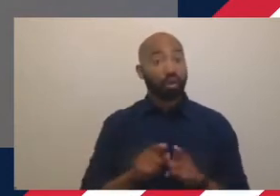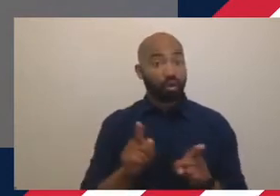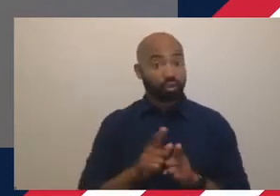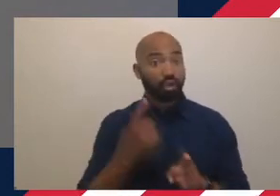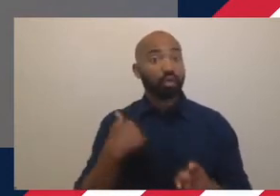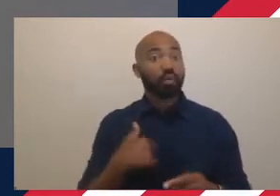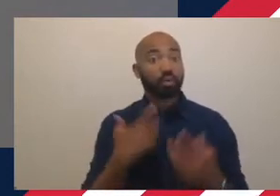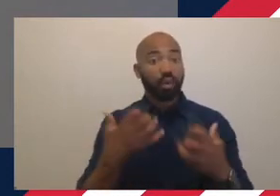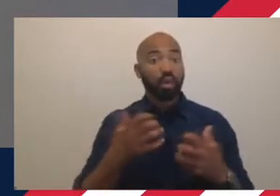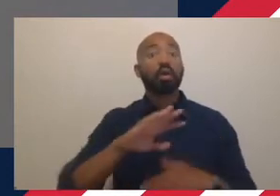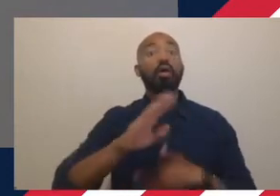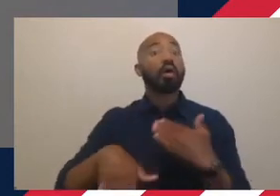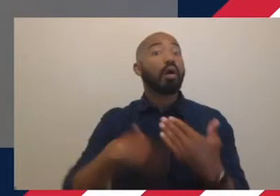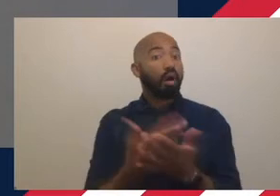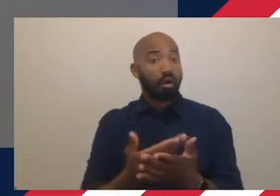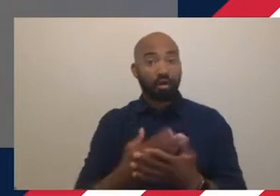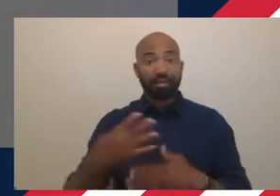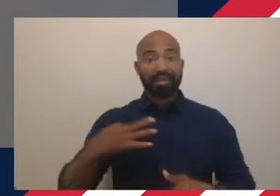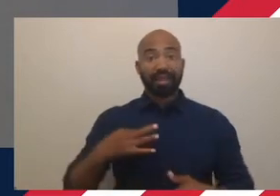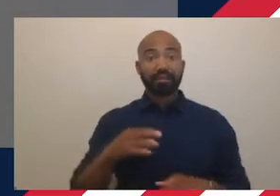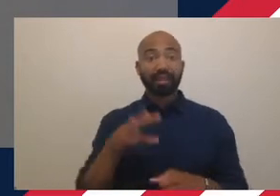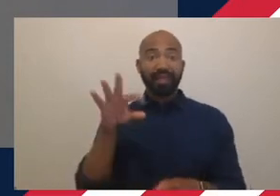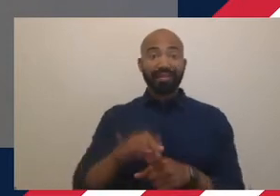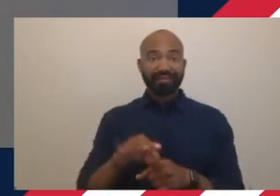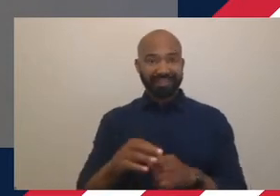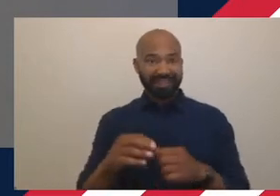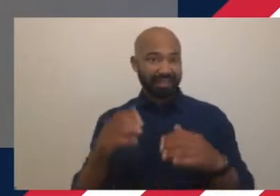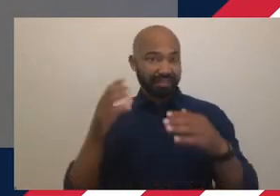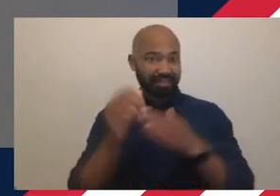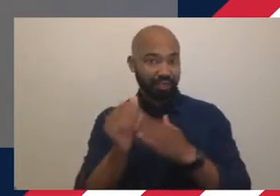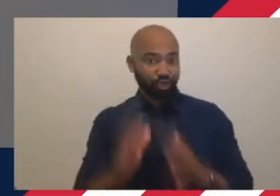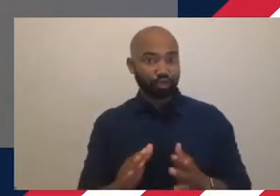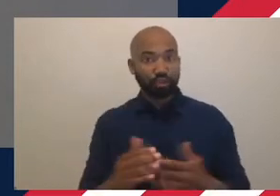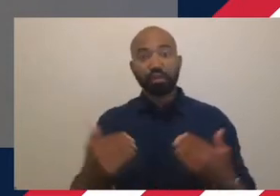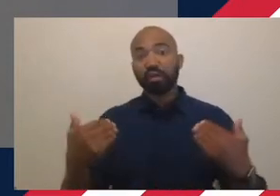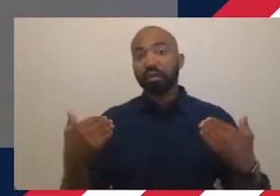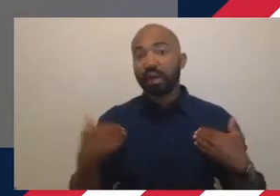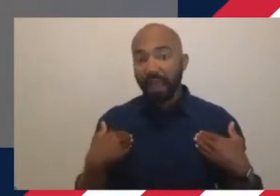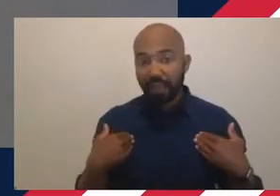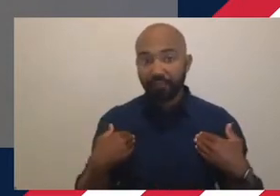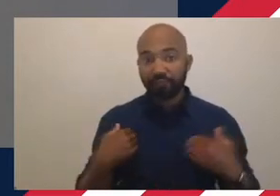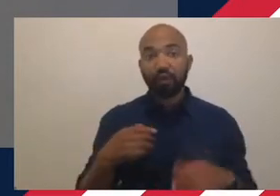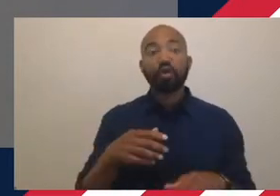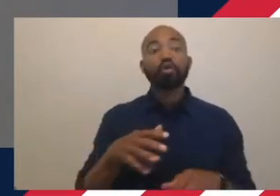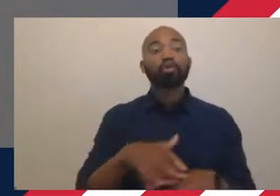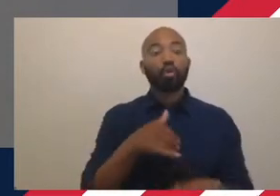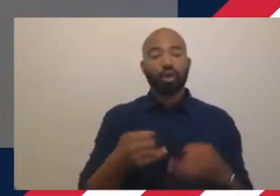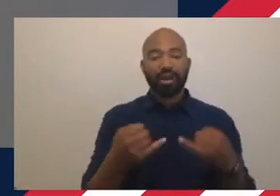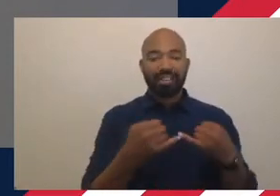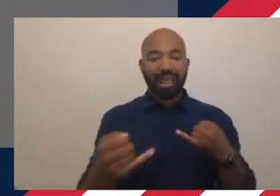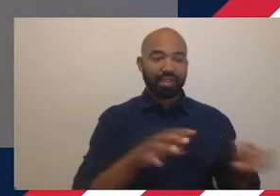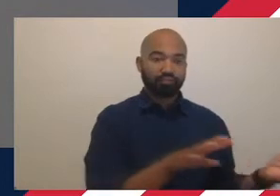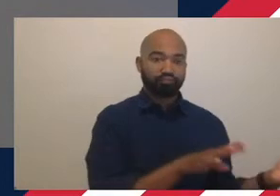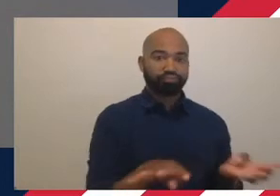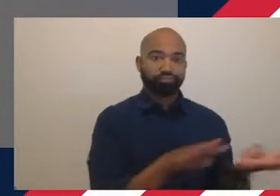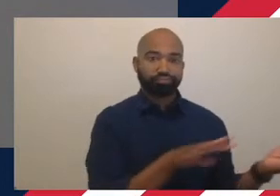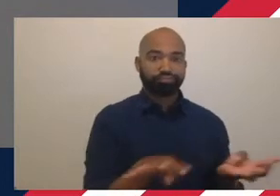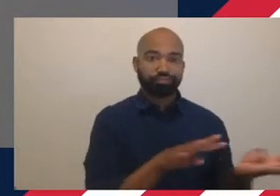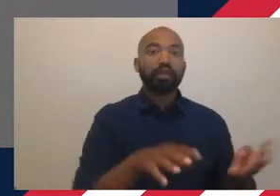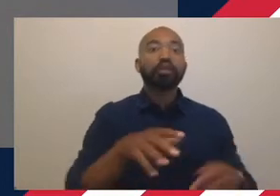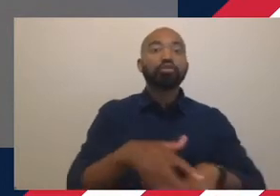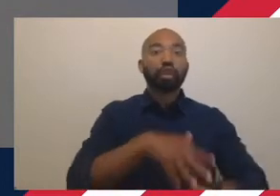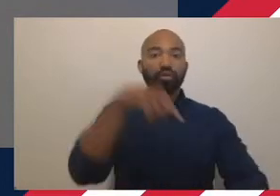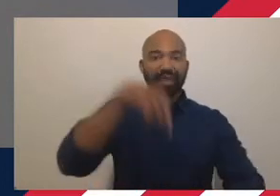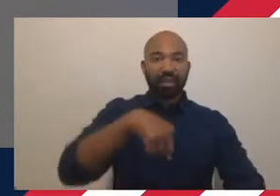candidates and elected leaders to require slower line speeds in meatpacking plants to ensure workers can